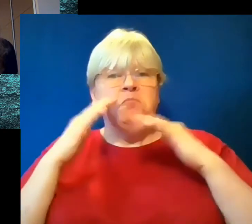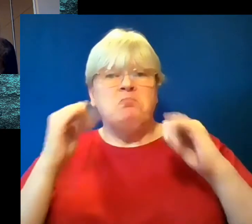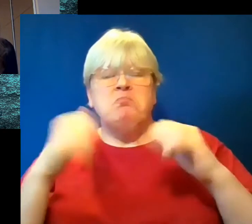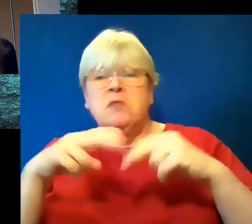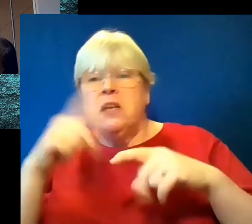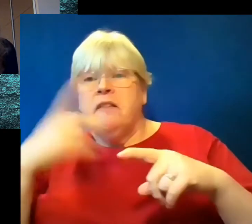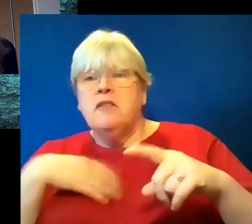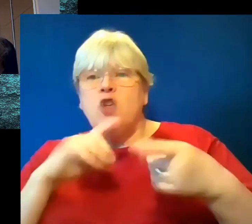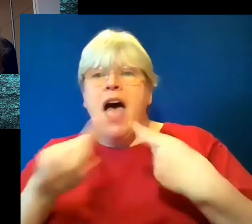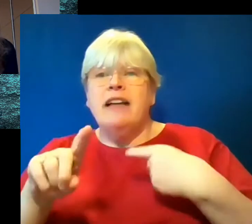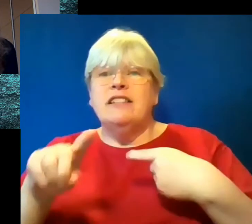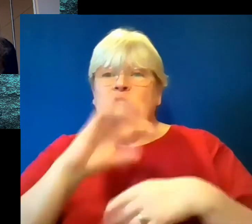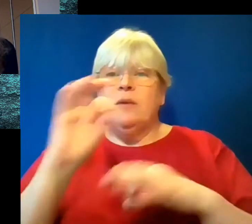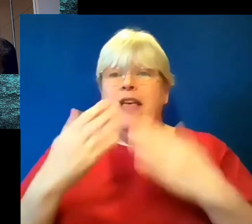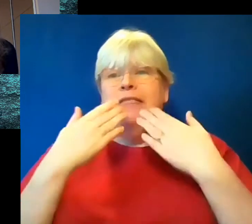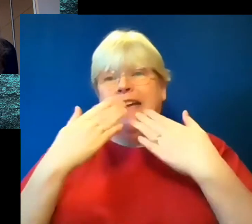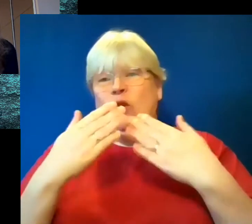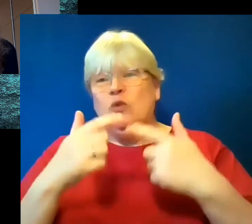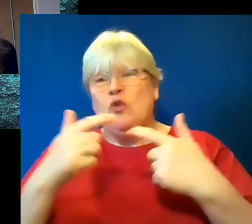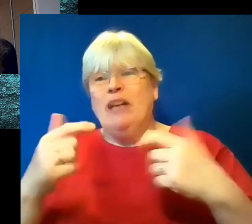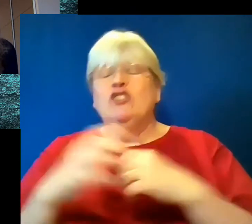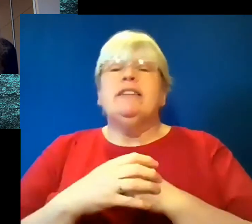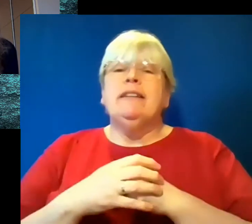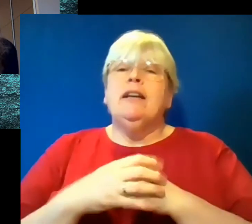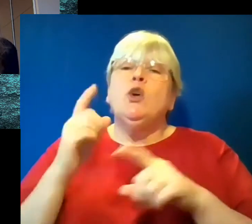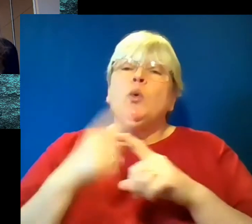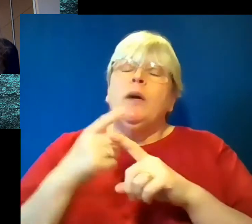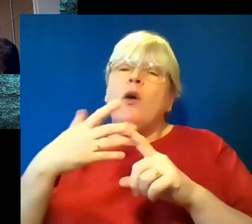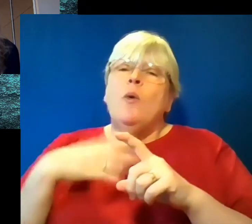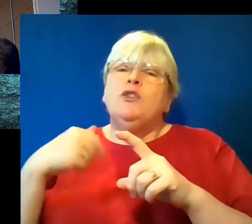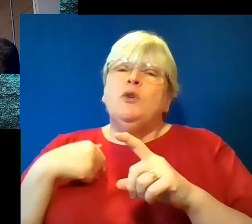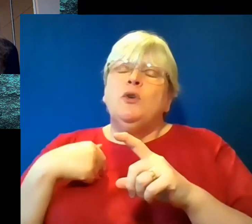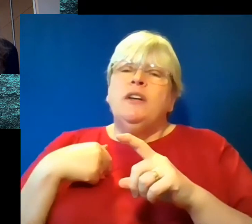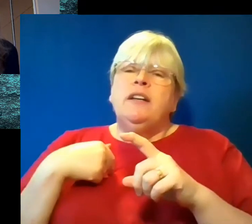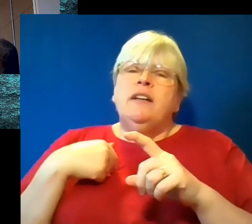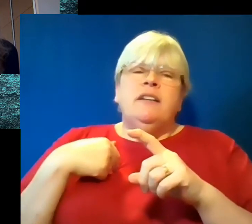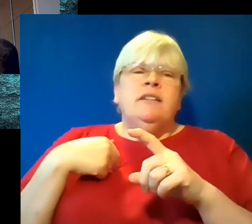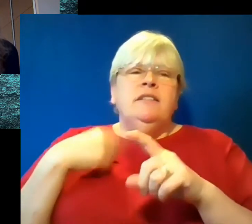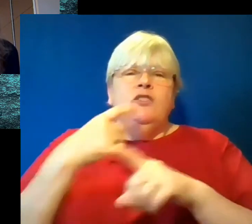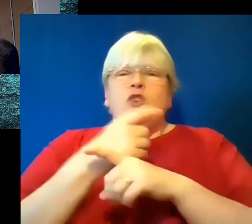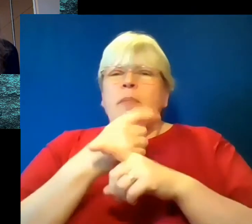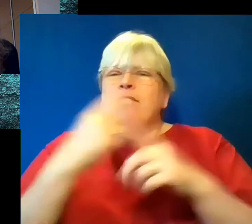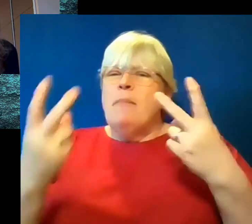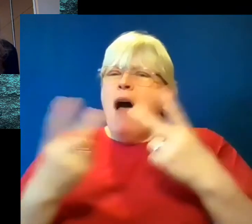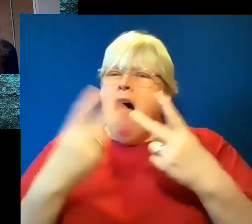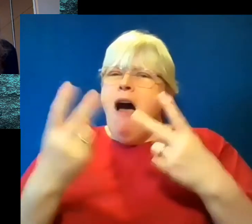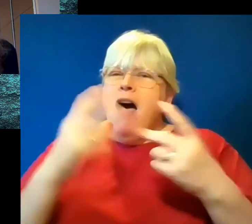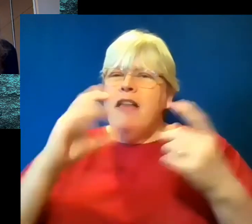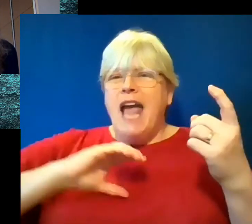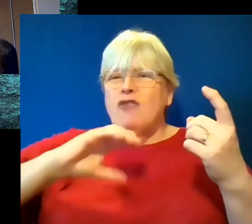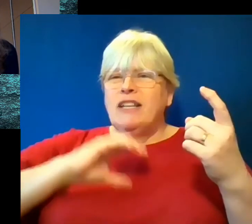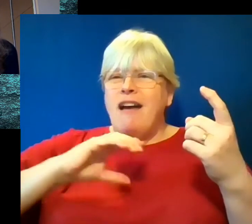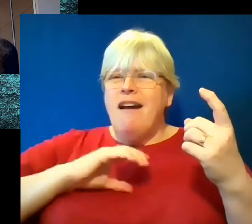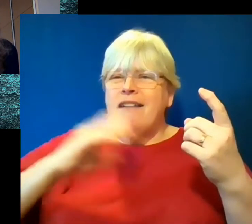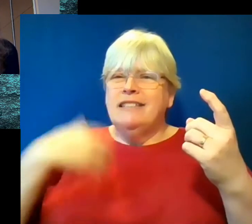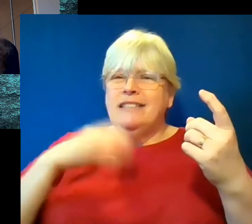much, everyone. I just very quickly wanted to touch on some of the other characters in the Good Thieves. So we've got to still talk